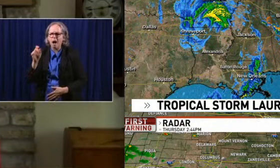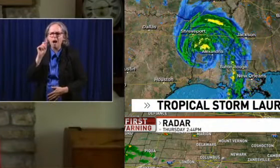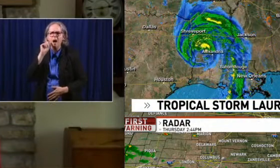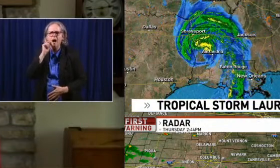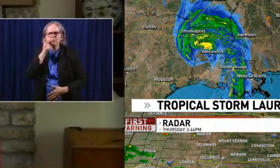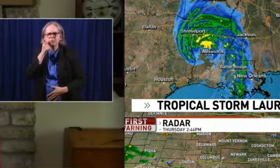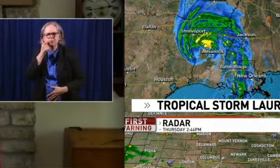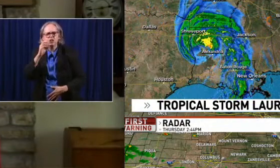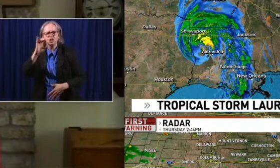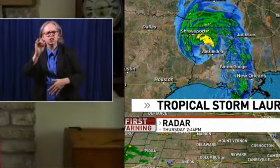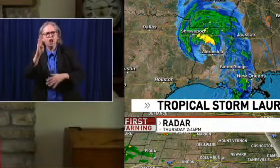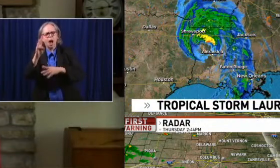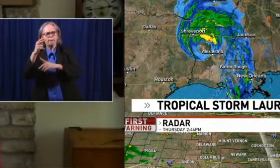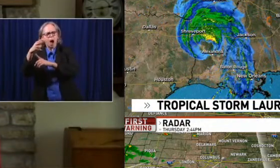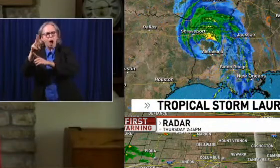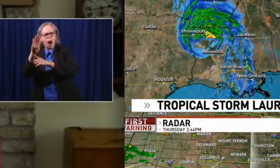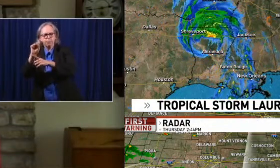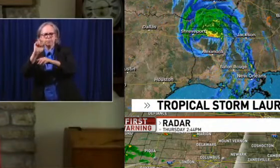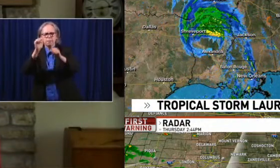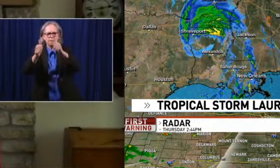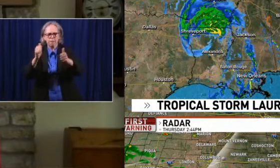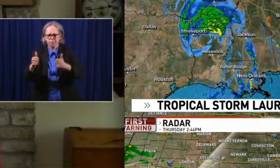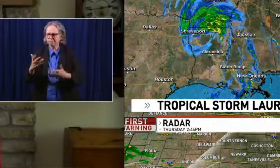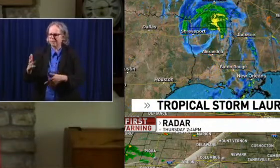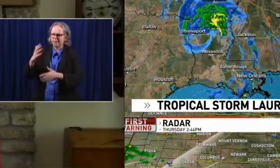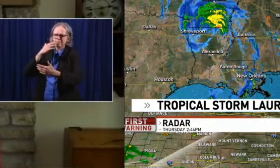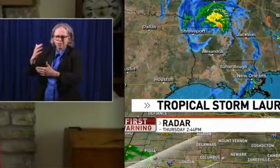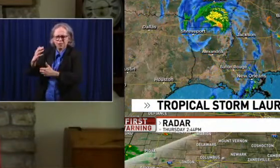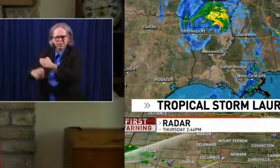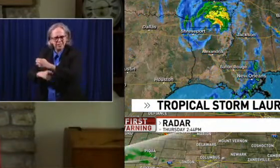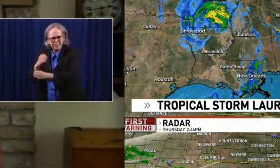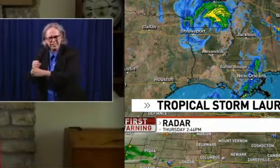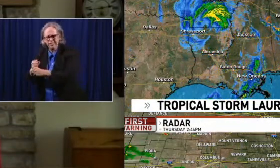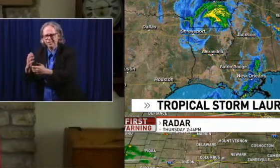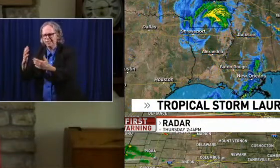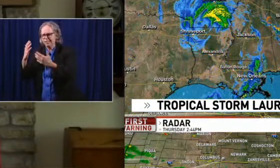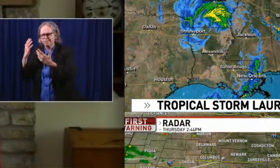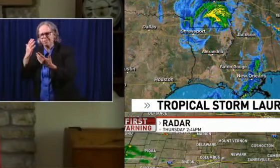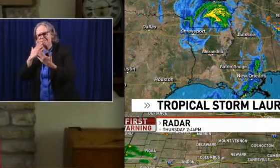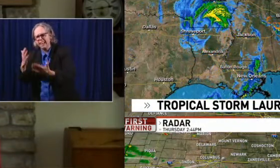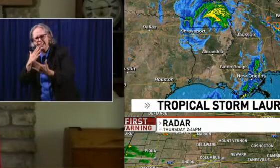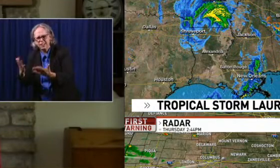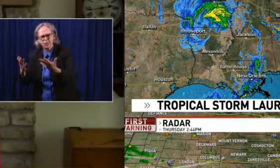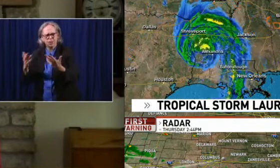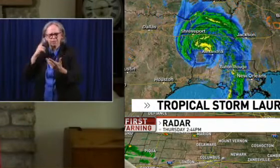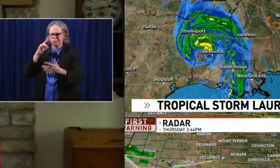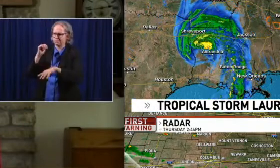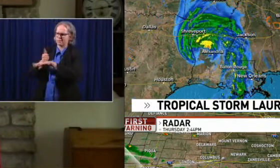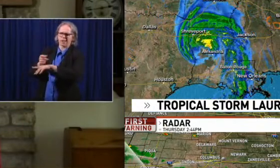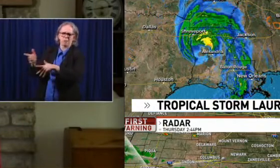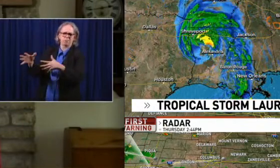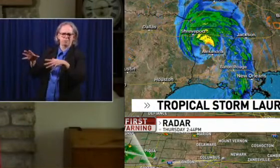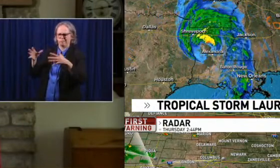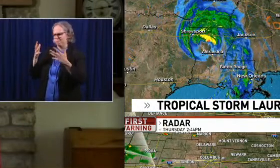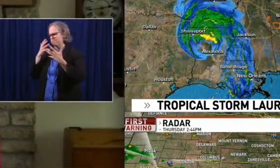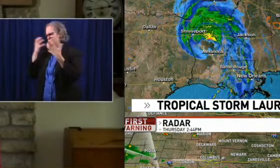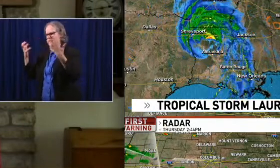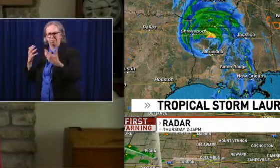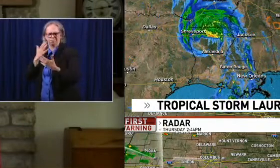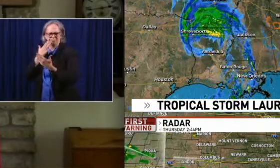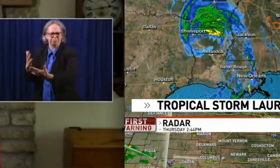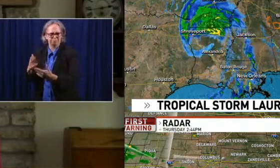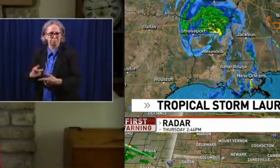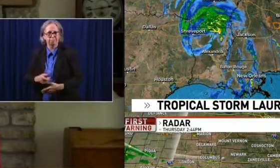luck this year and good luck to all your team. We thank them for the good work they do. Thank you very much. For your support, Mr.